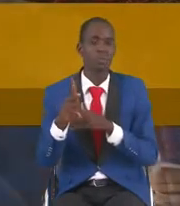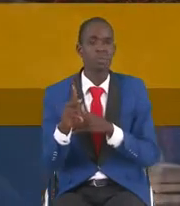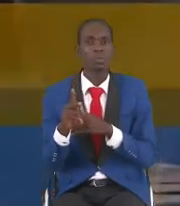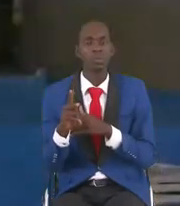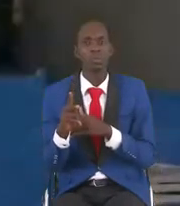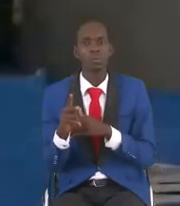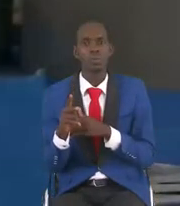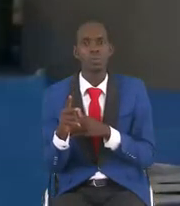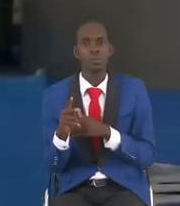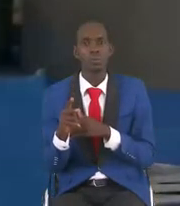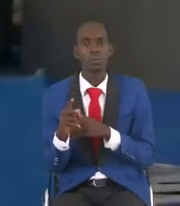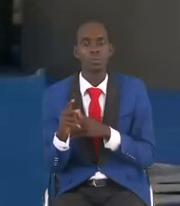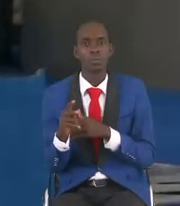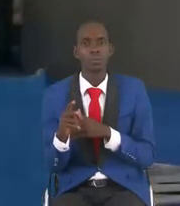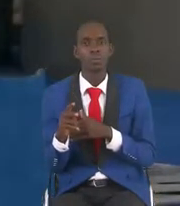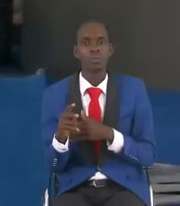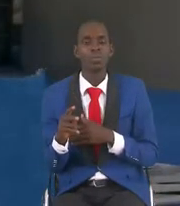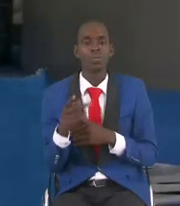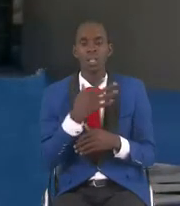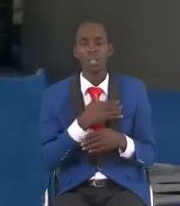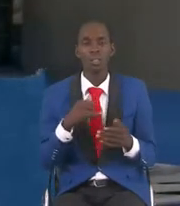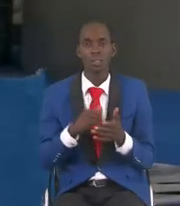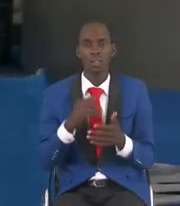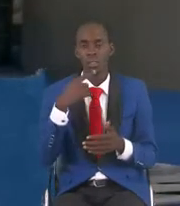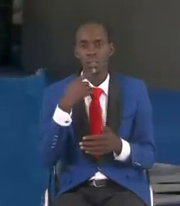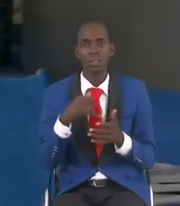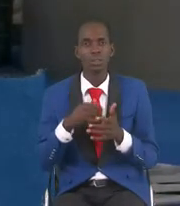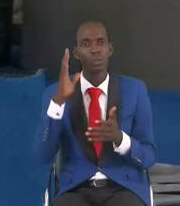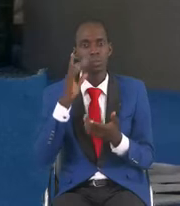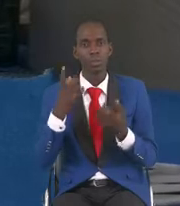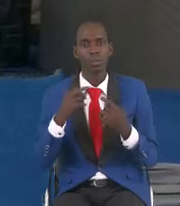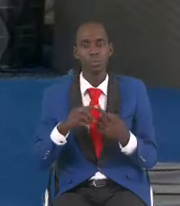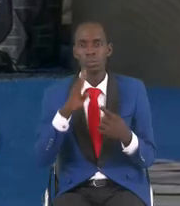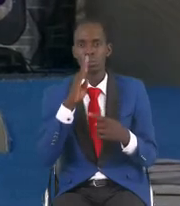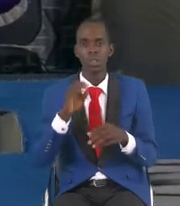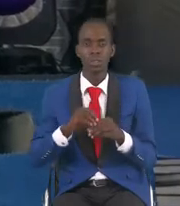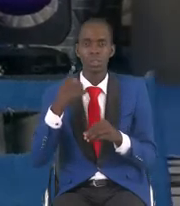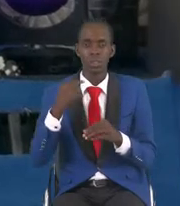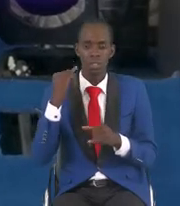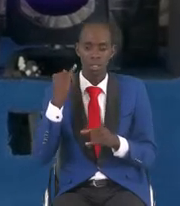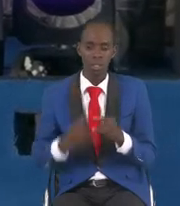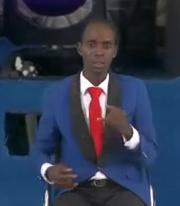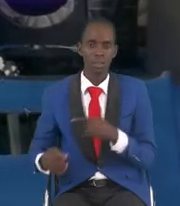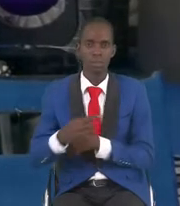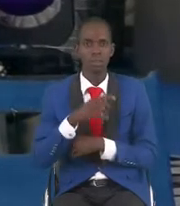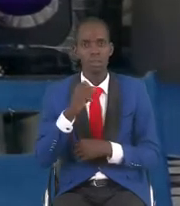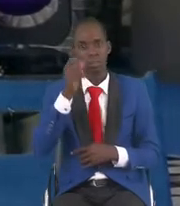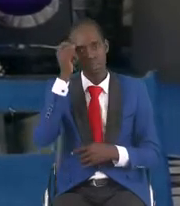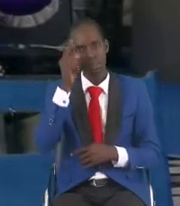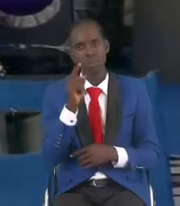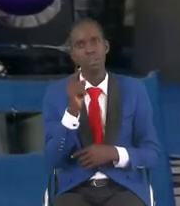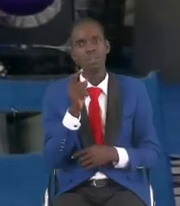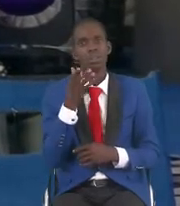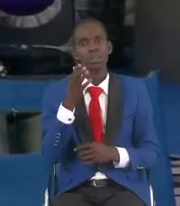It says, and it shall come to pass in the last days. Understand? There's a second